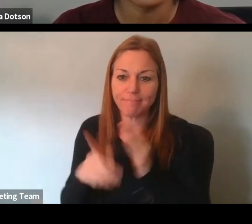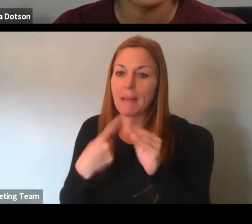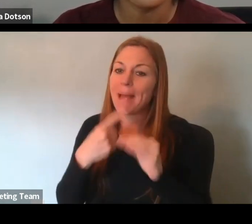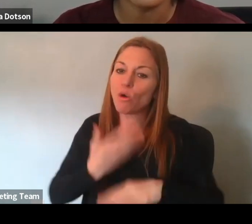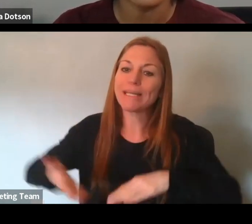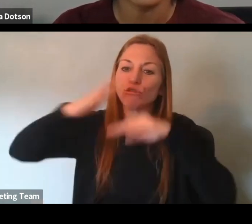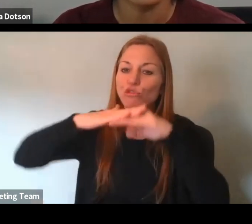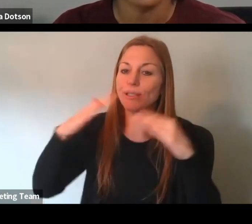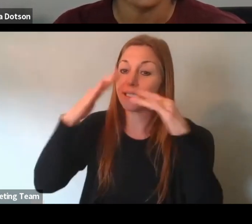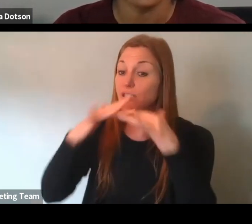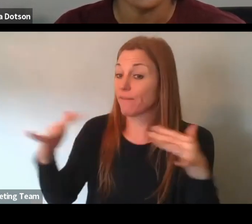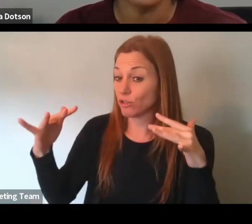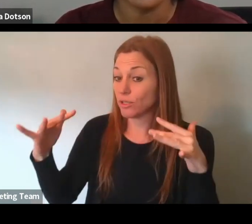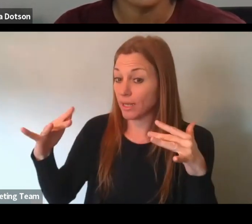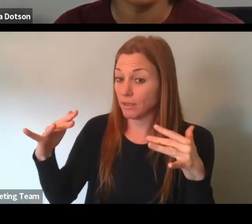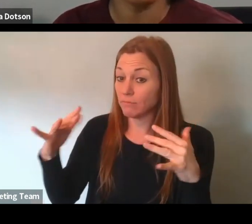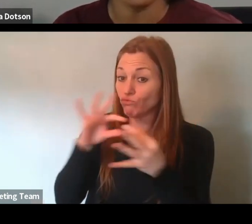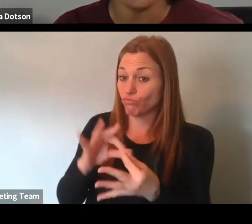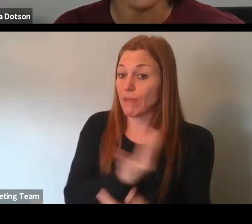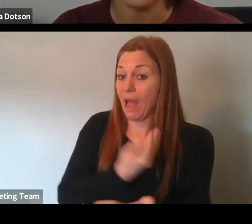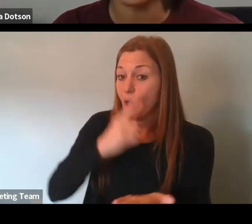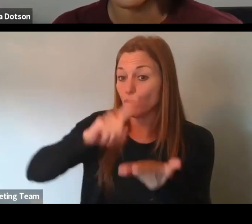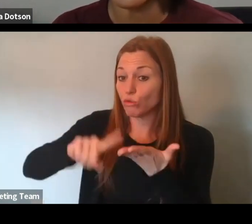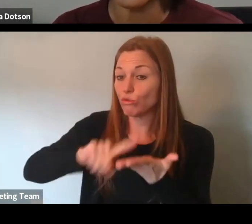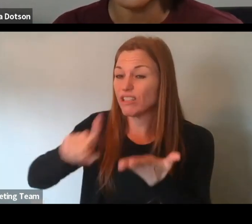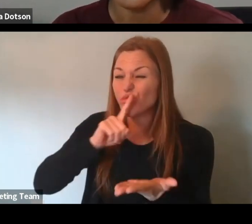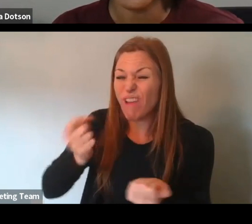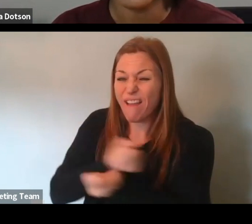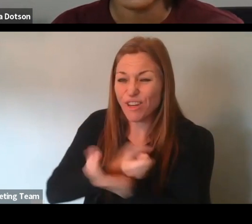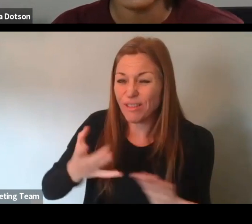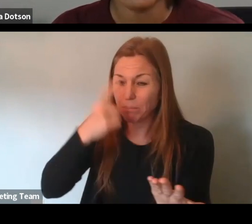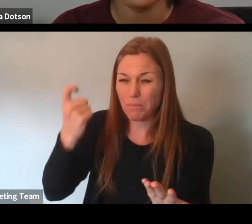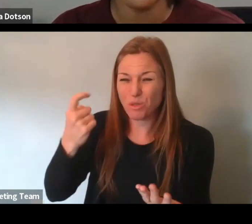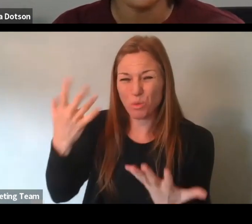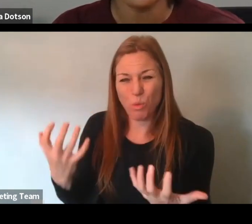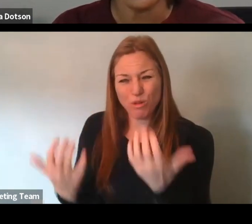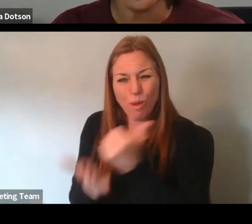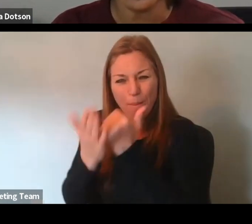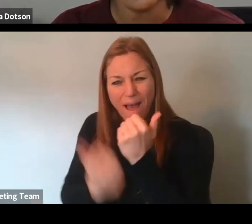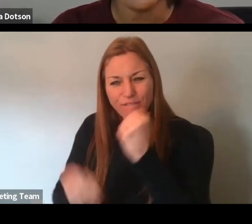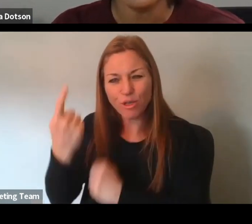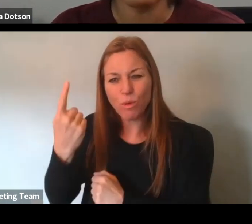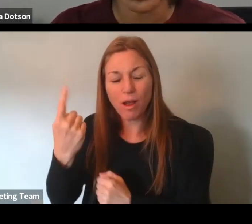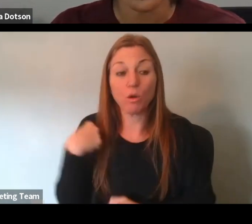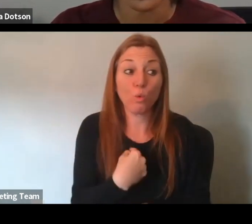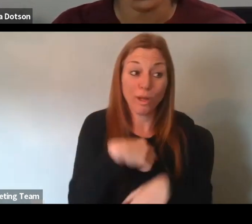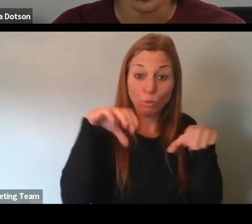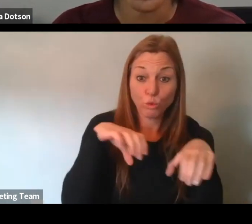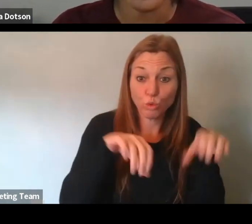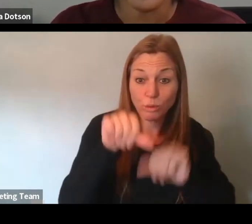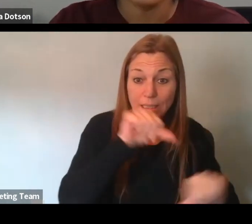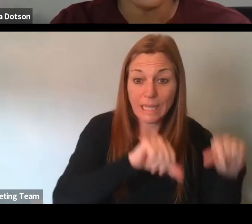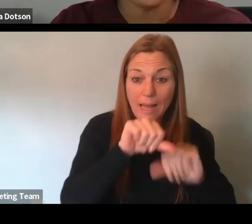help everyone to benefit from the science that we are doing that informs our clinical care. And my